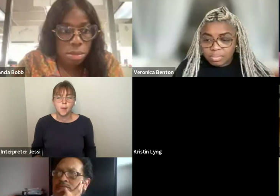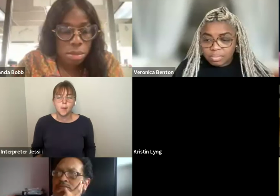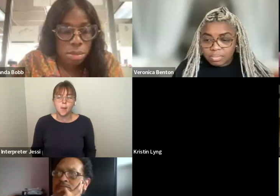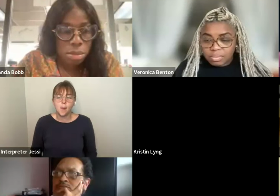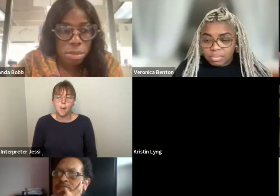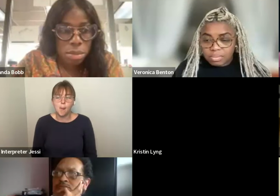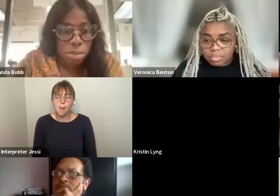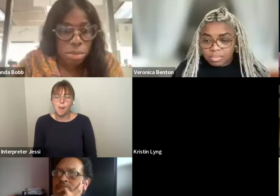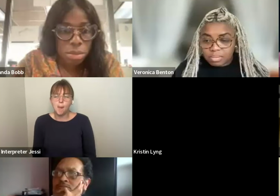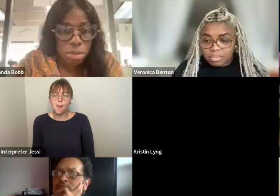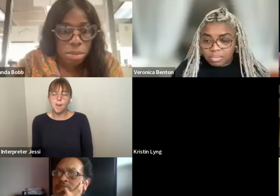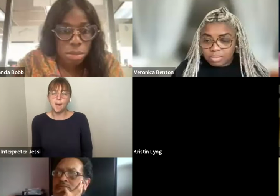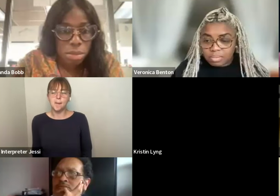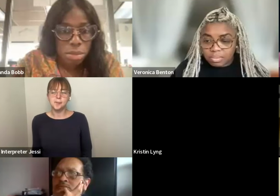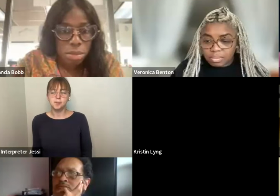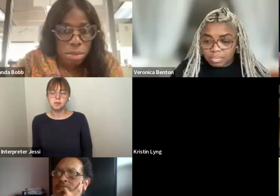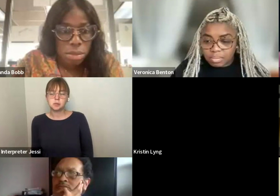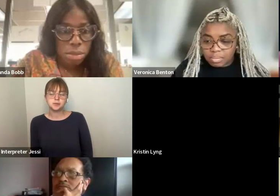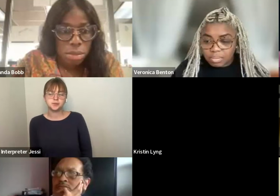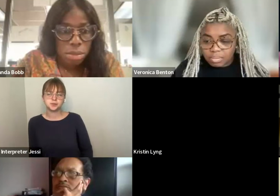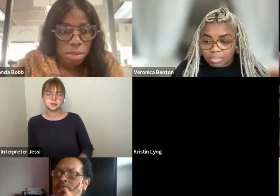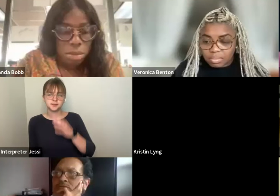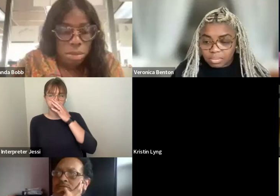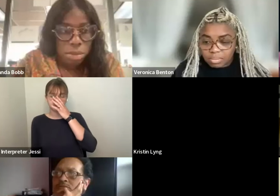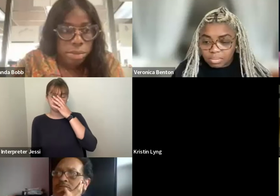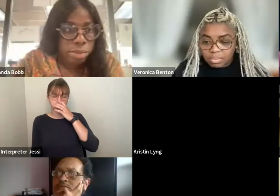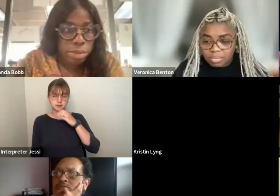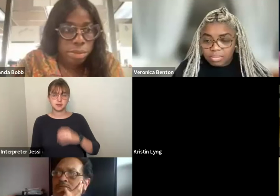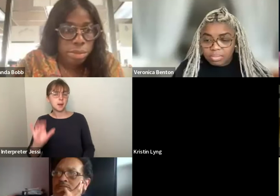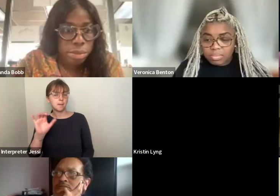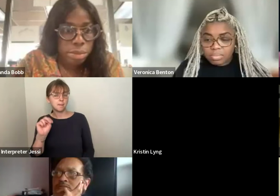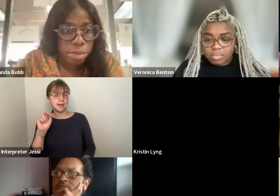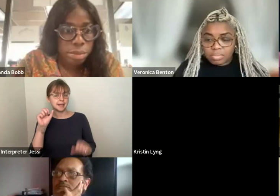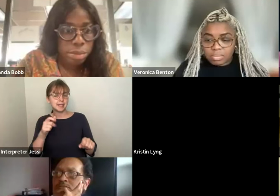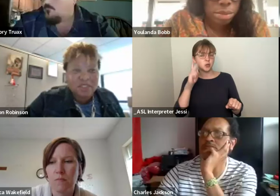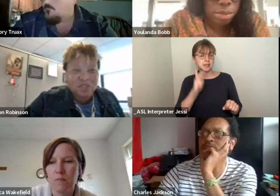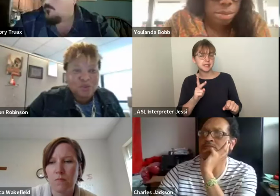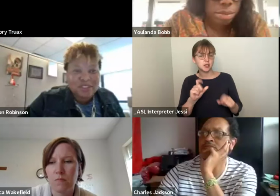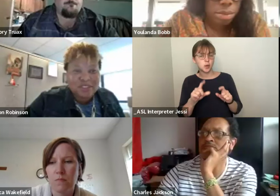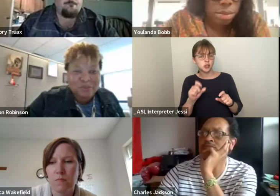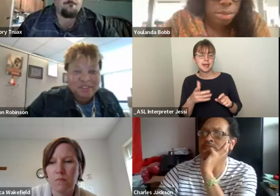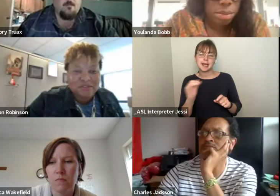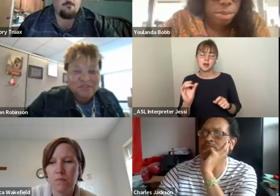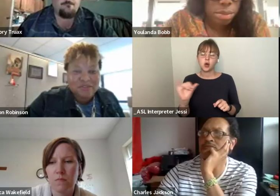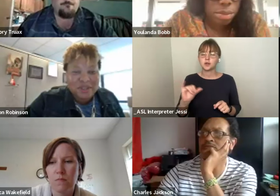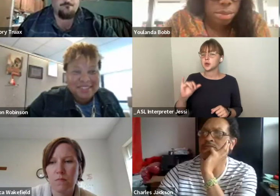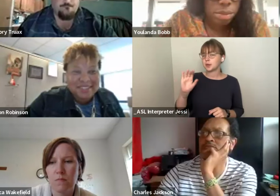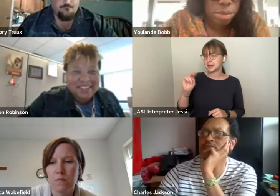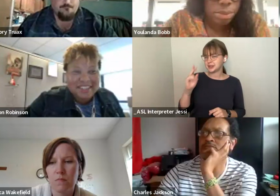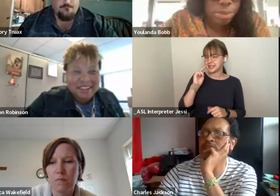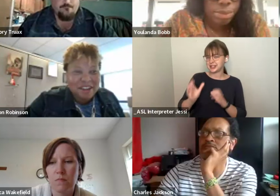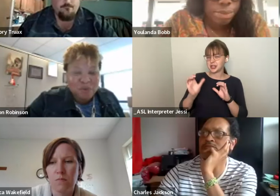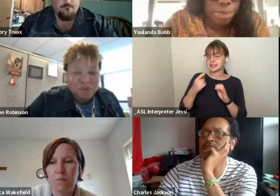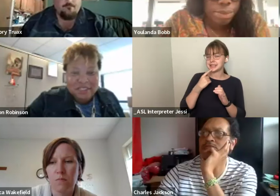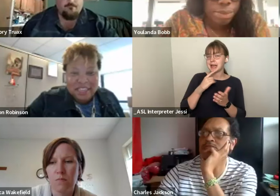And as you can see, Ben, the kudos are just coming through in terms of